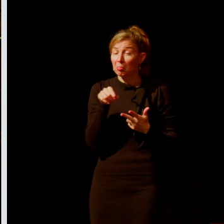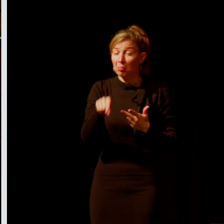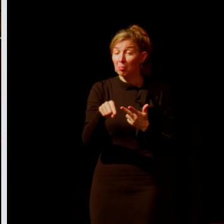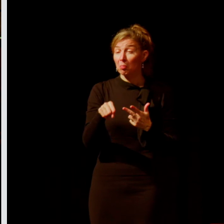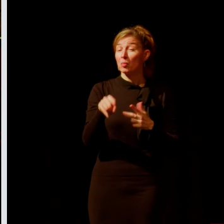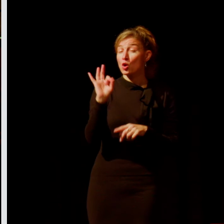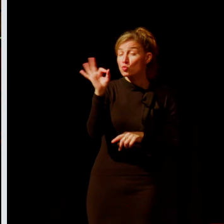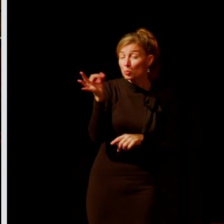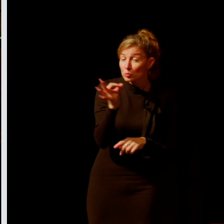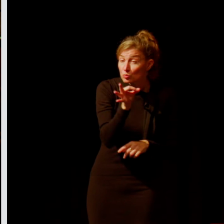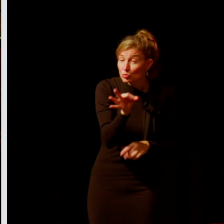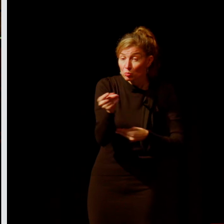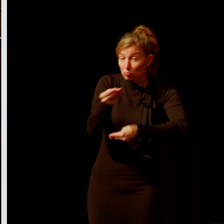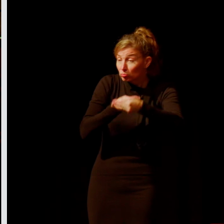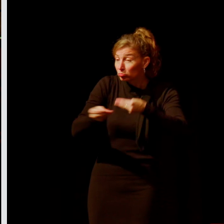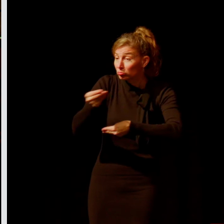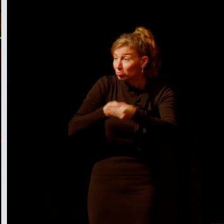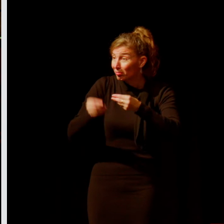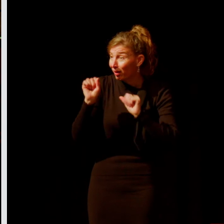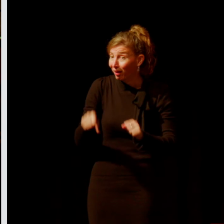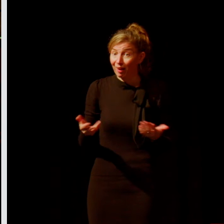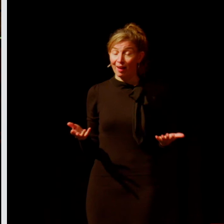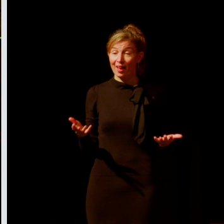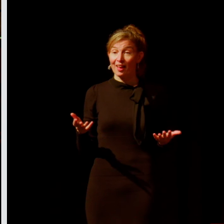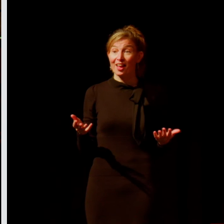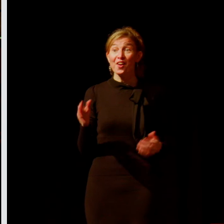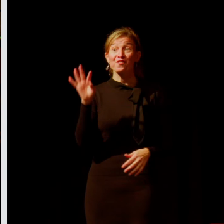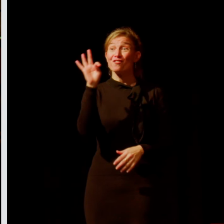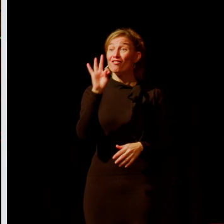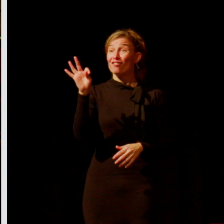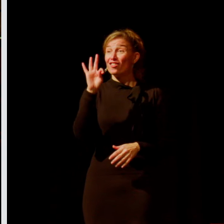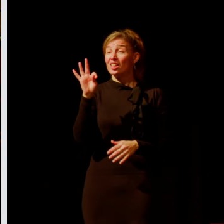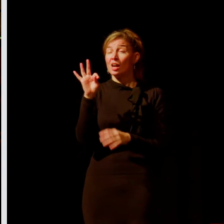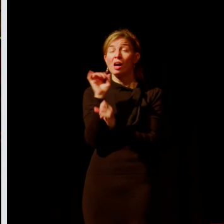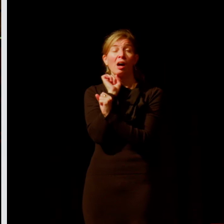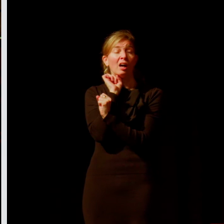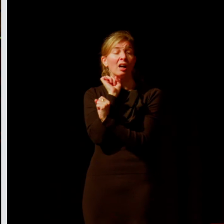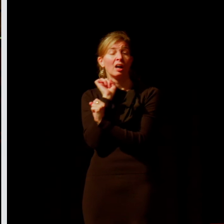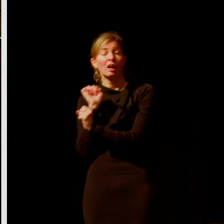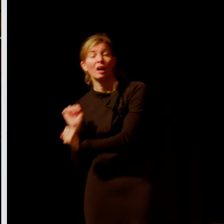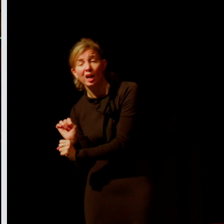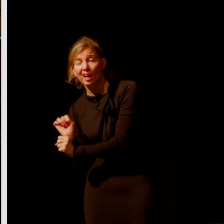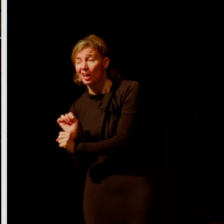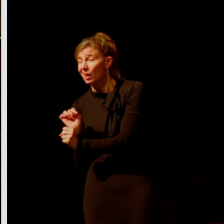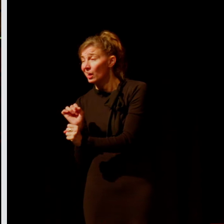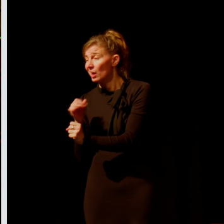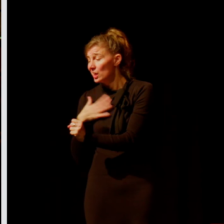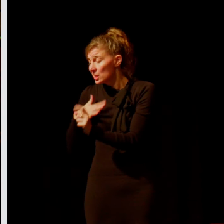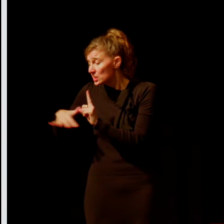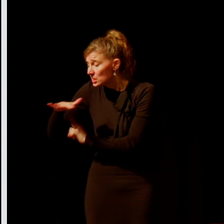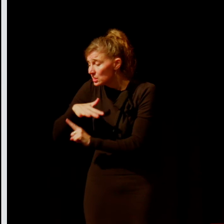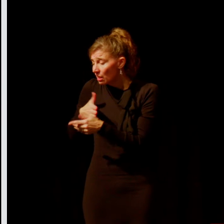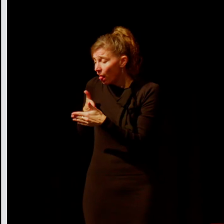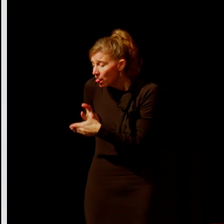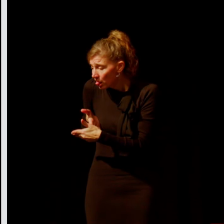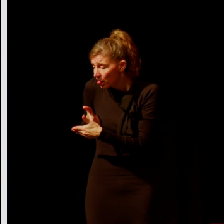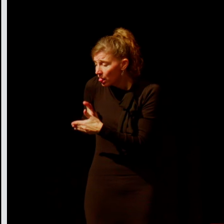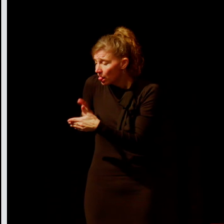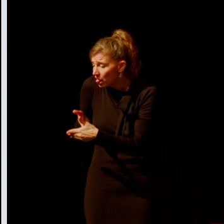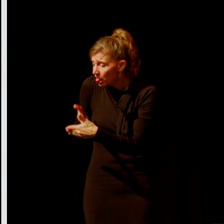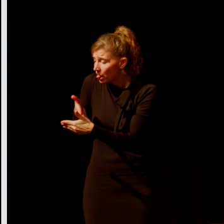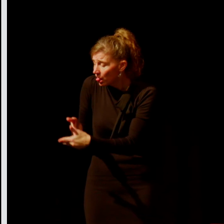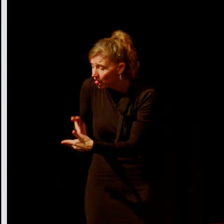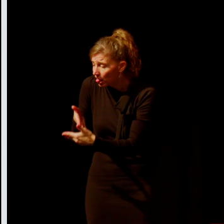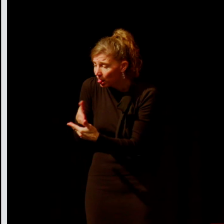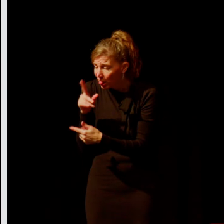Imagine Farida, no longer bound by the limitations of her circumstances, but standing